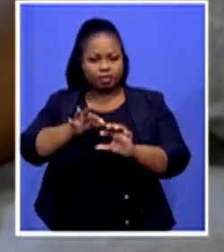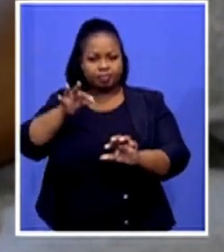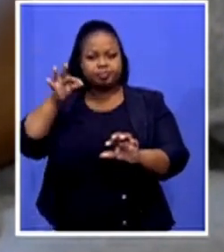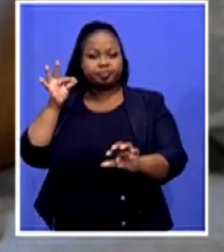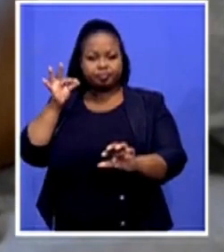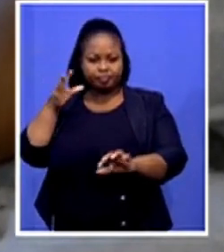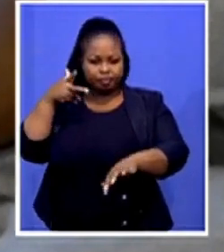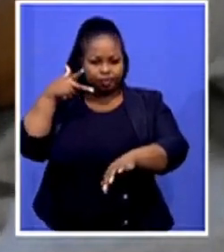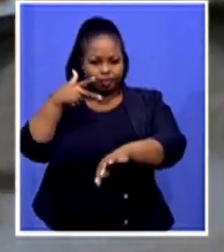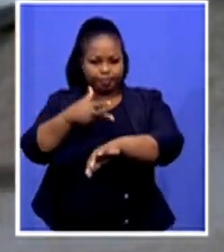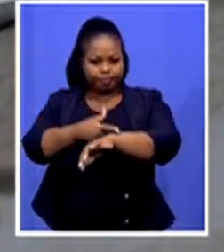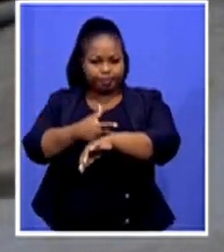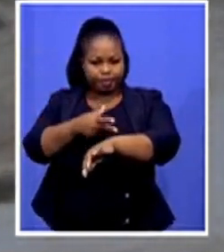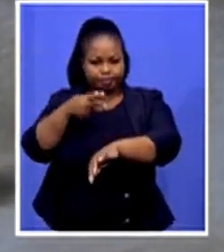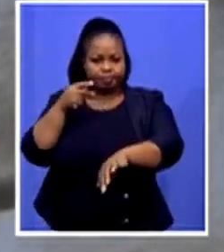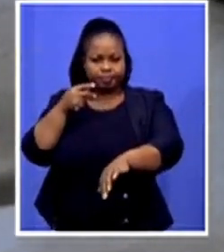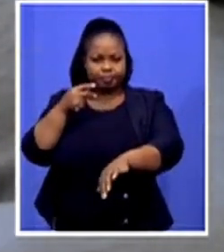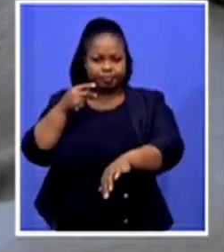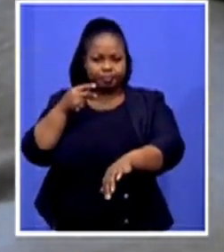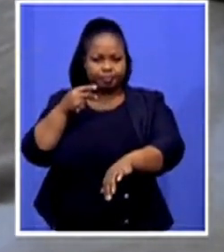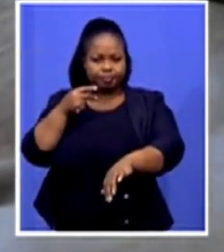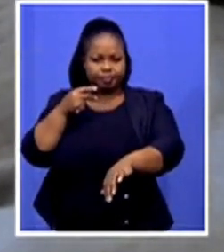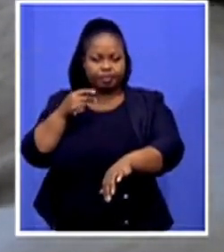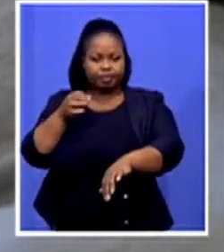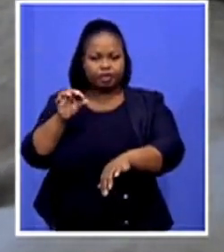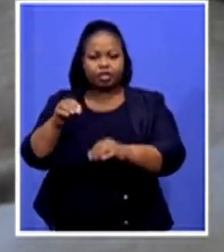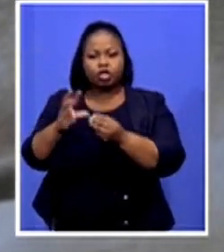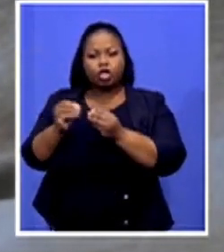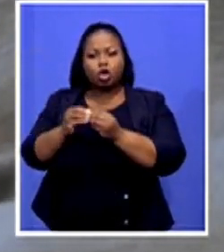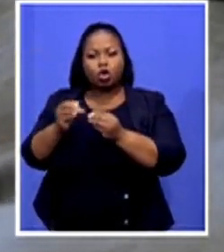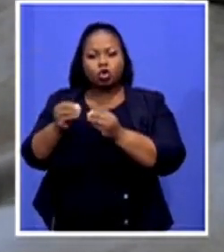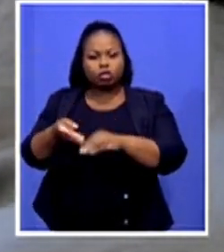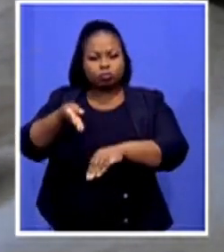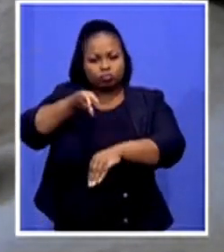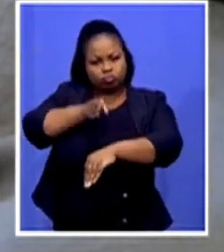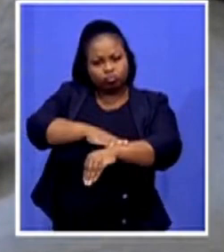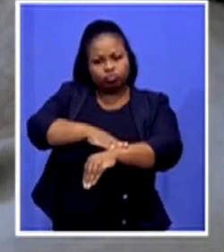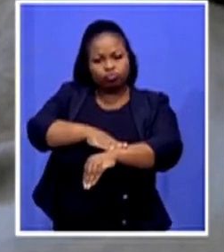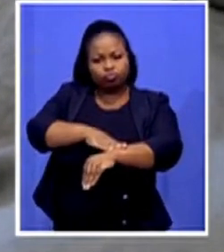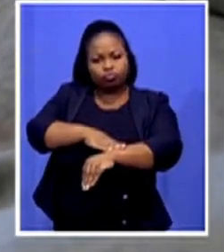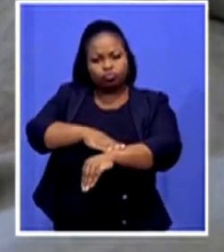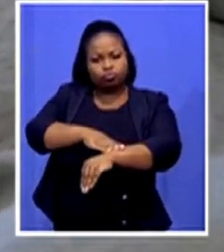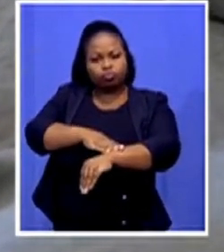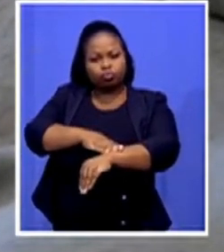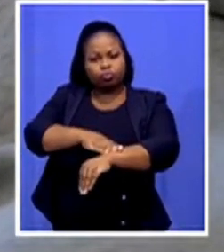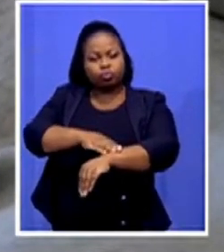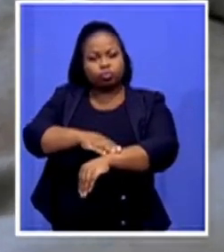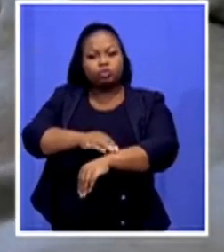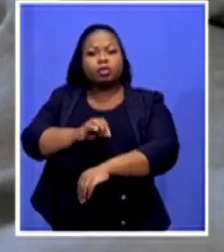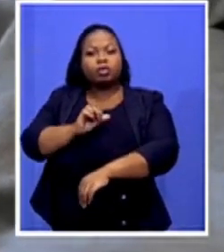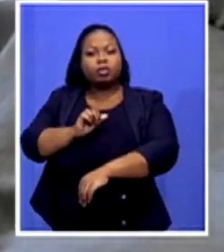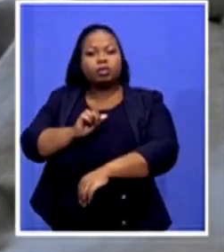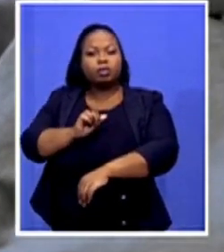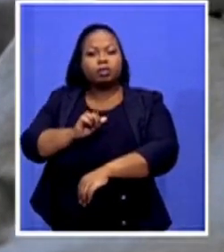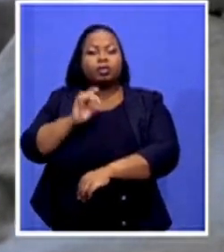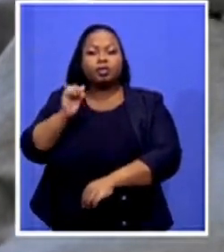just dab with cotton, you can just hold there for me. And then importantly, what we need to do here is we need